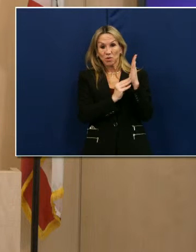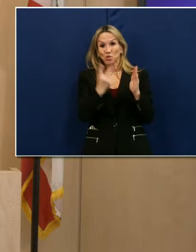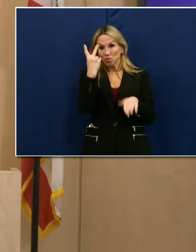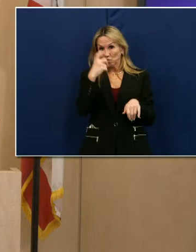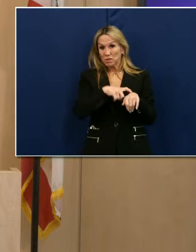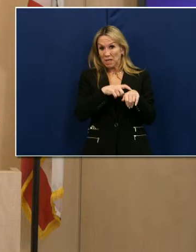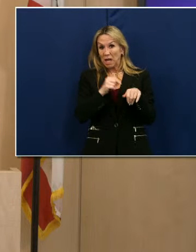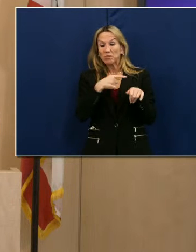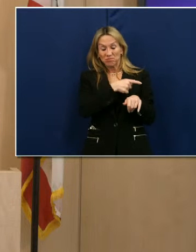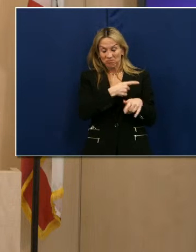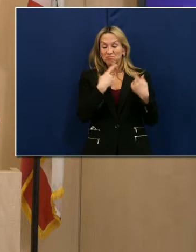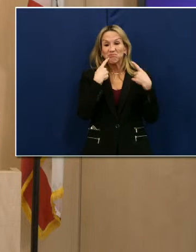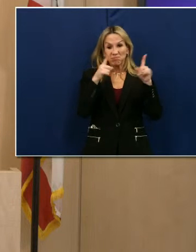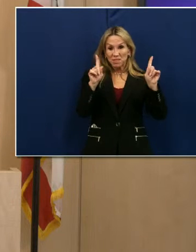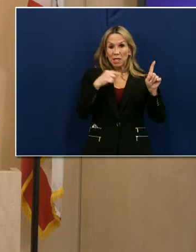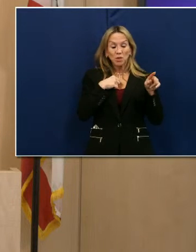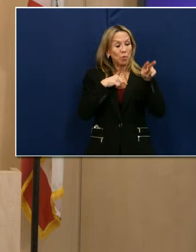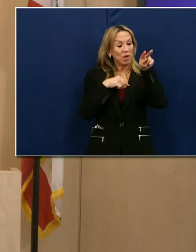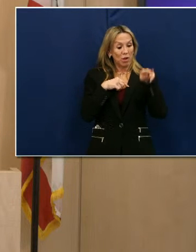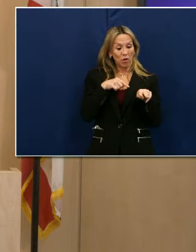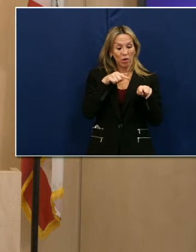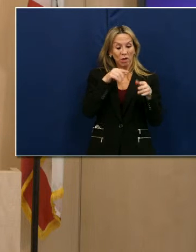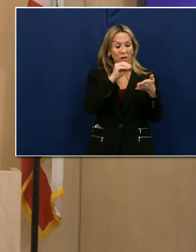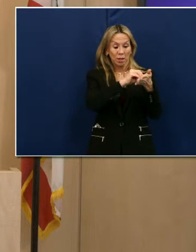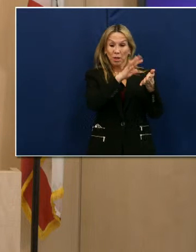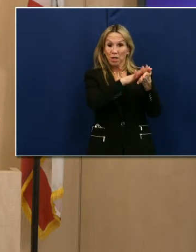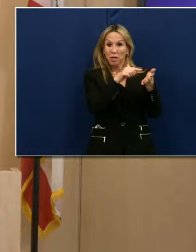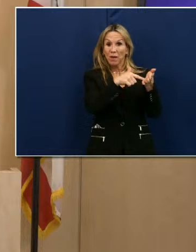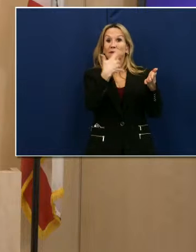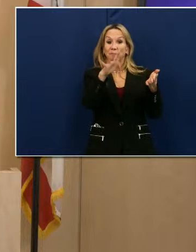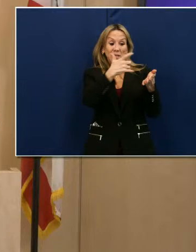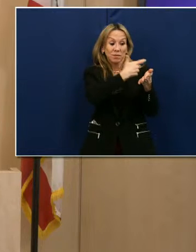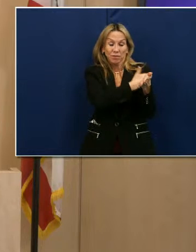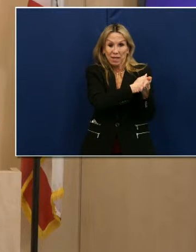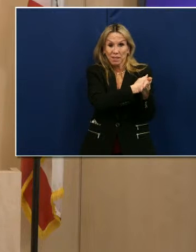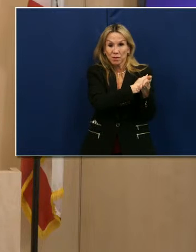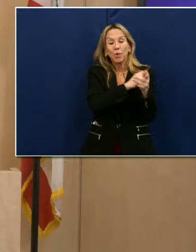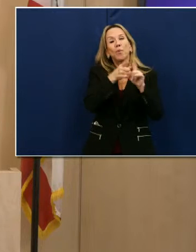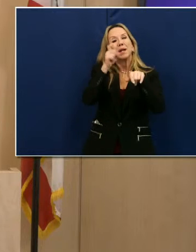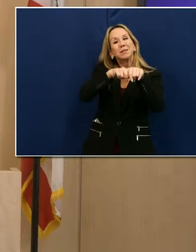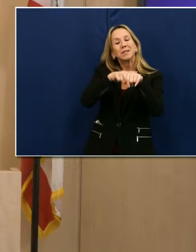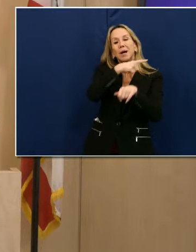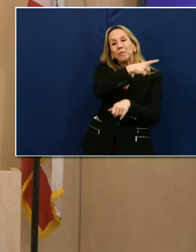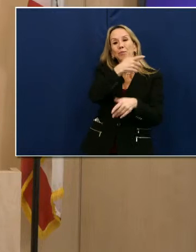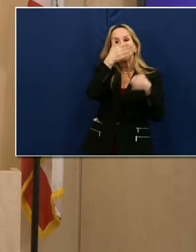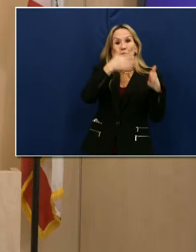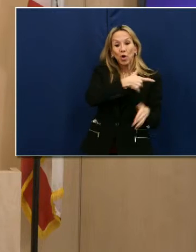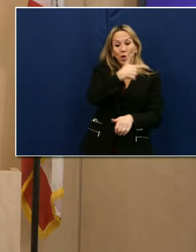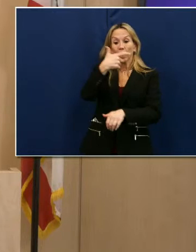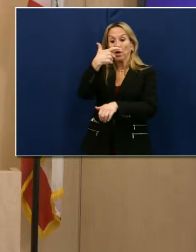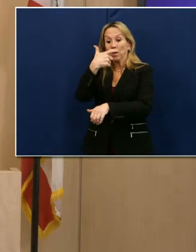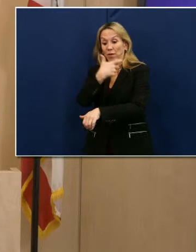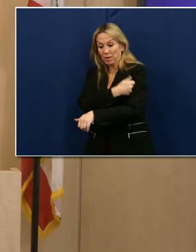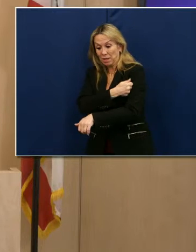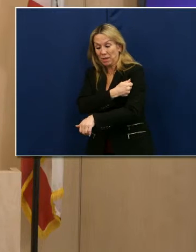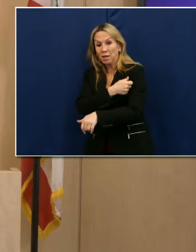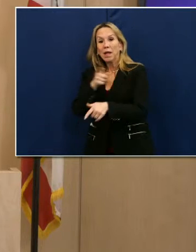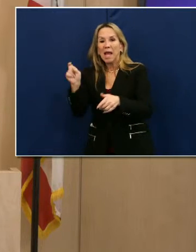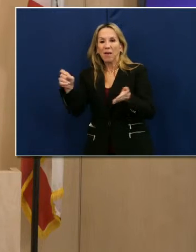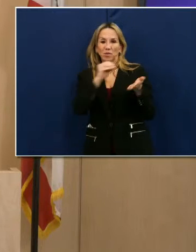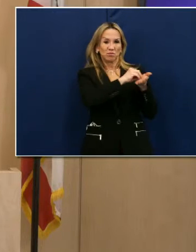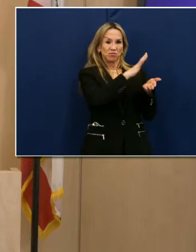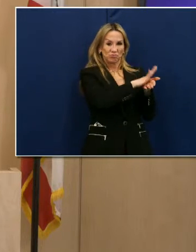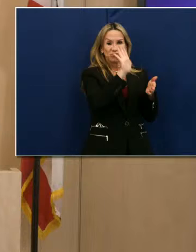at individuals that have been vaccinated. Providers, when they vaccinate, have to register that